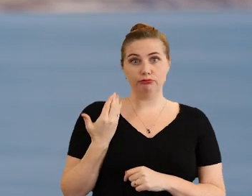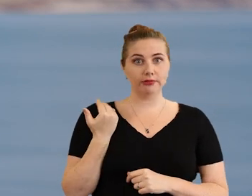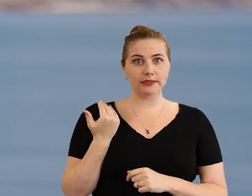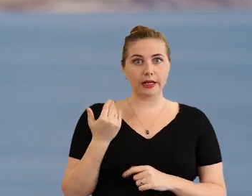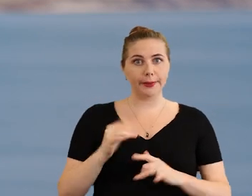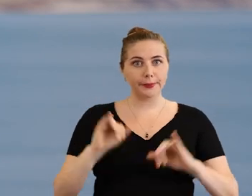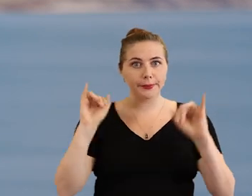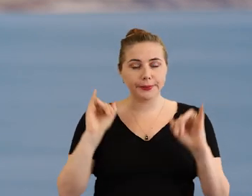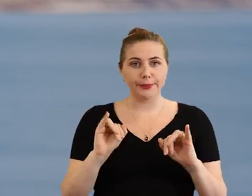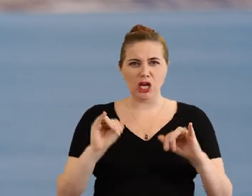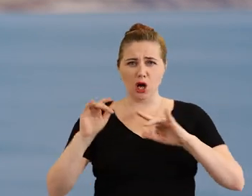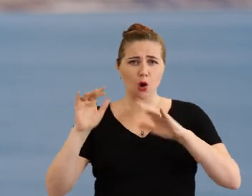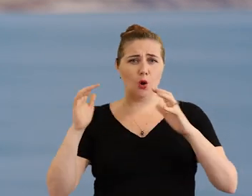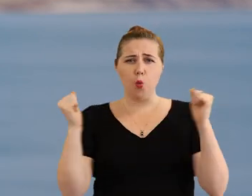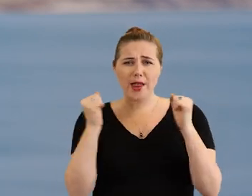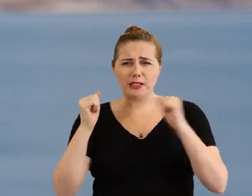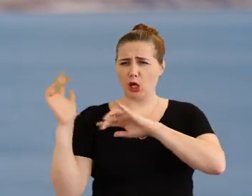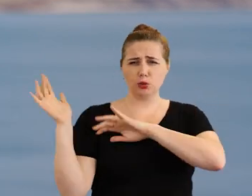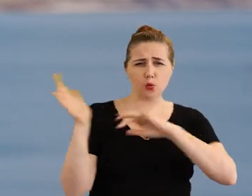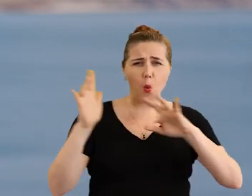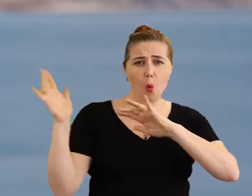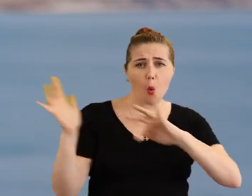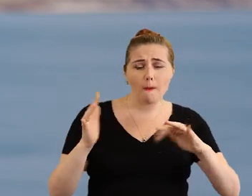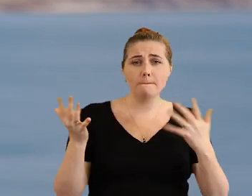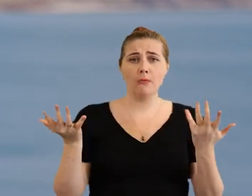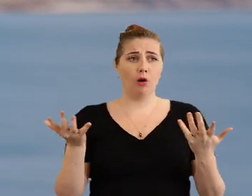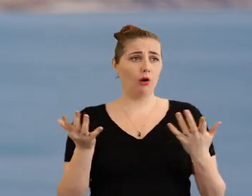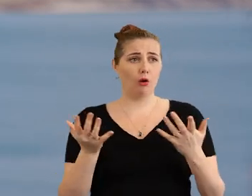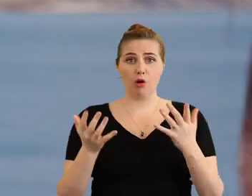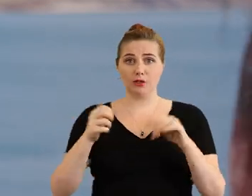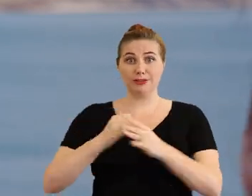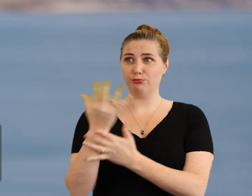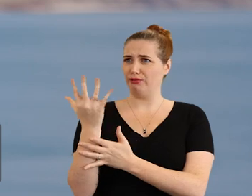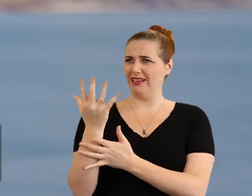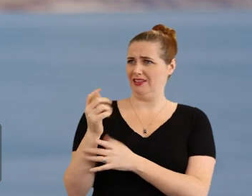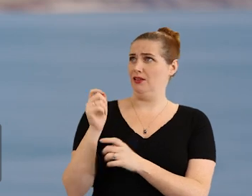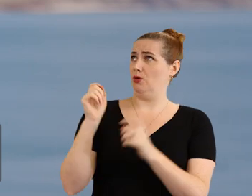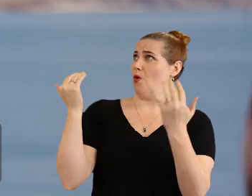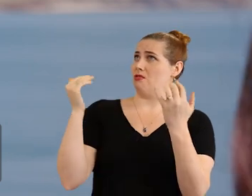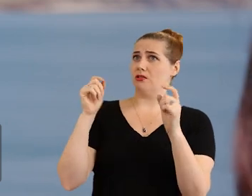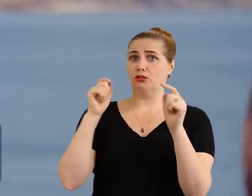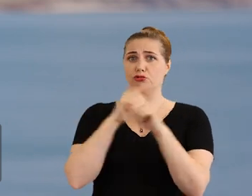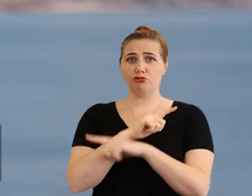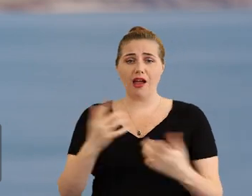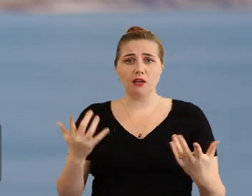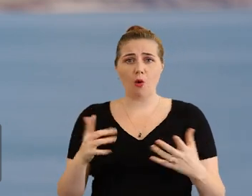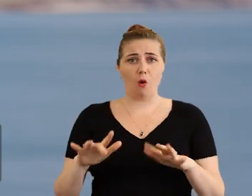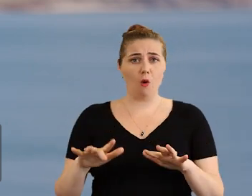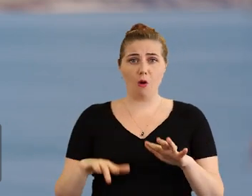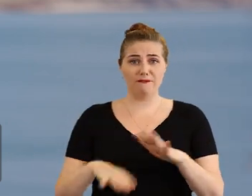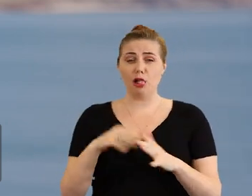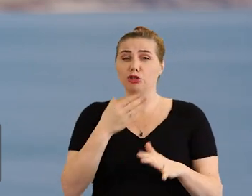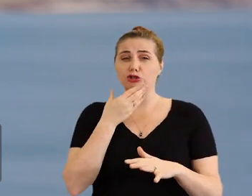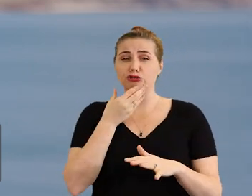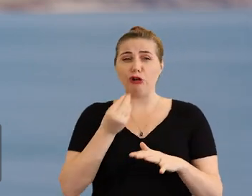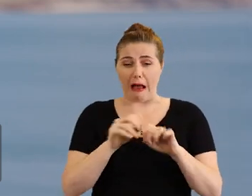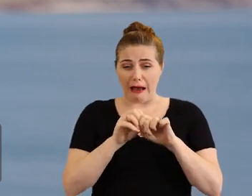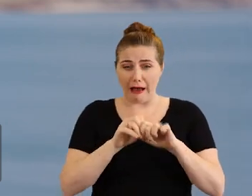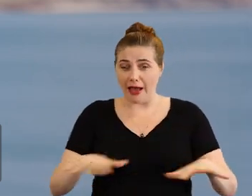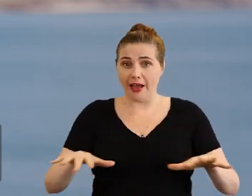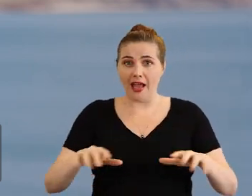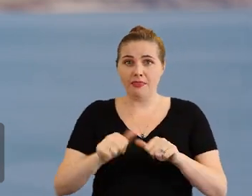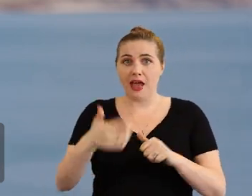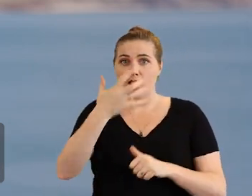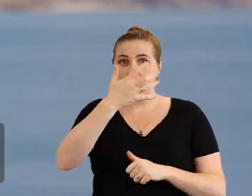now, particularly as we're experiencing kind of extreme storms in winter, odd weather in spring, you know, droughts or